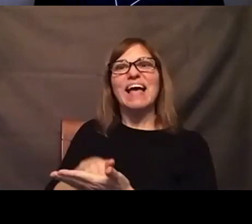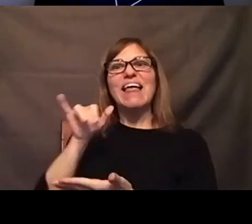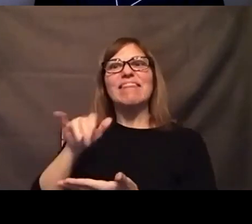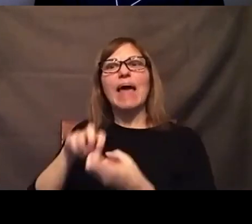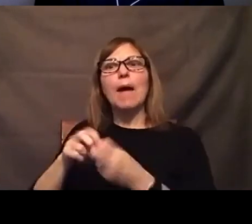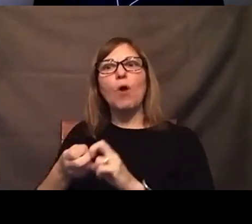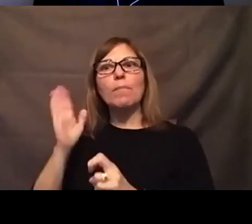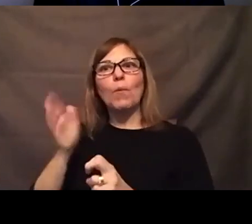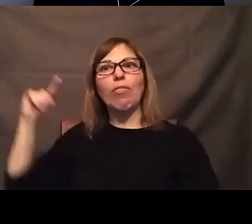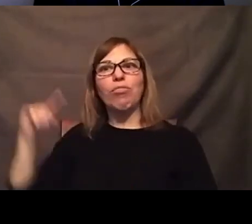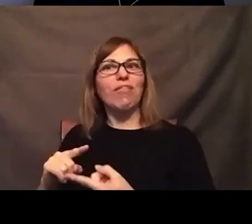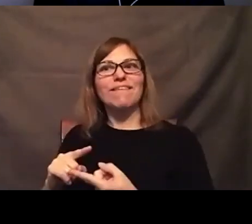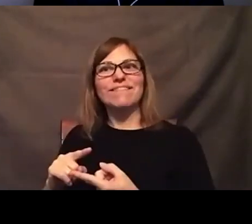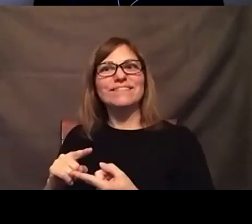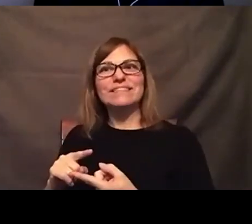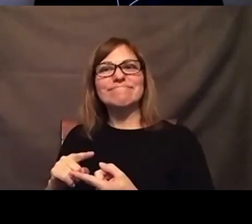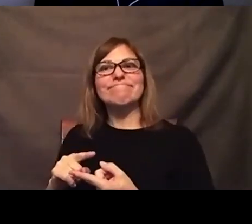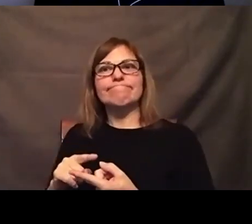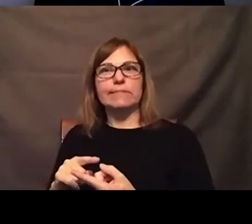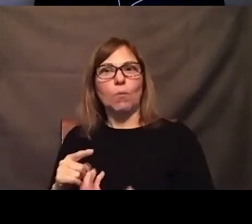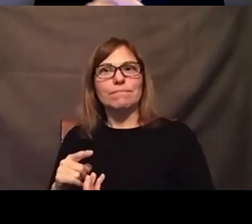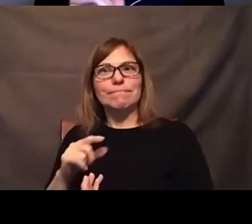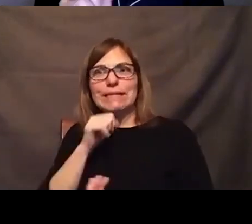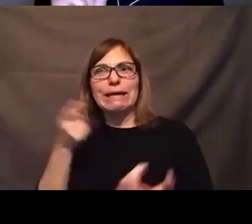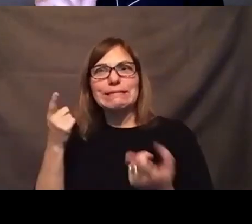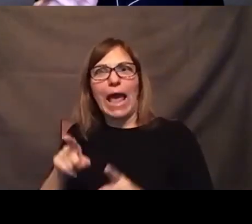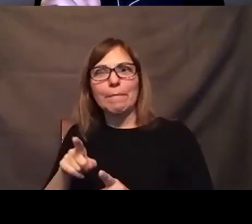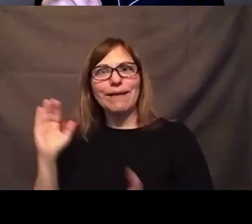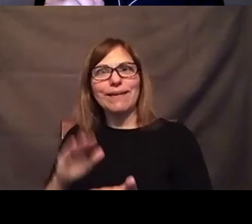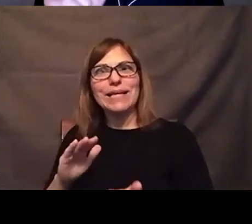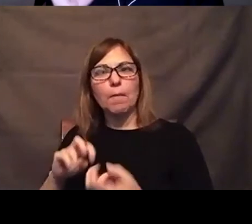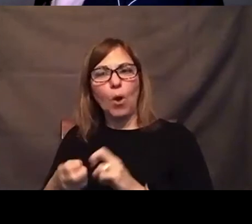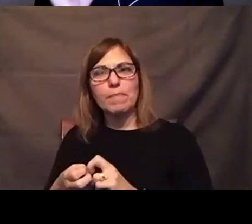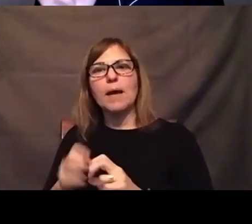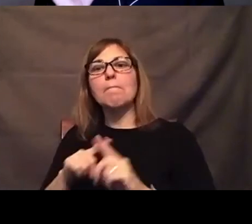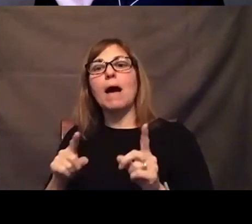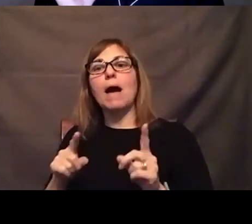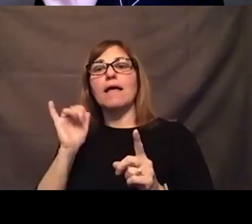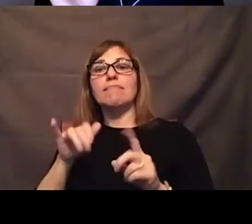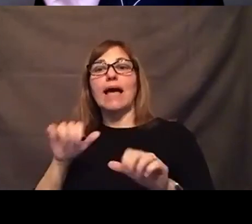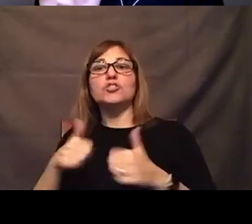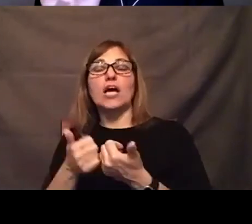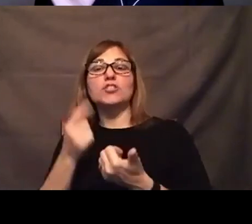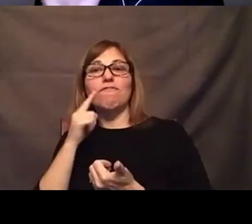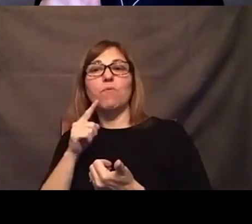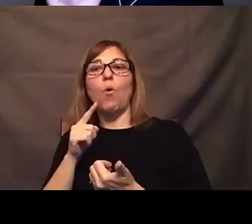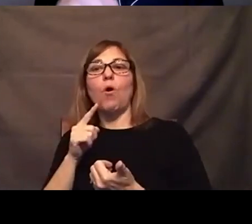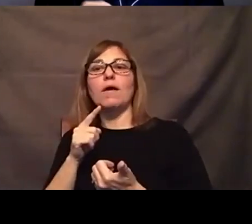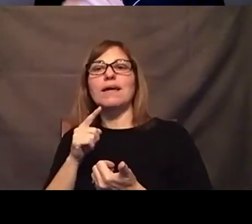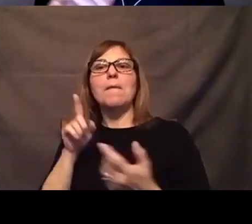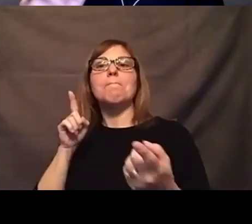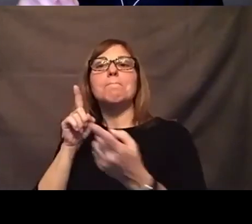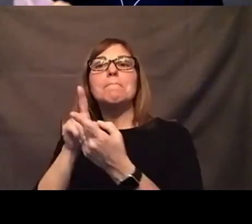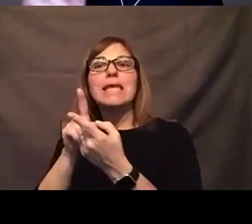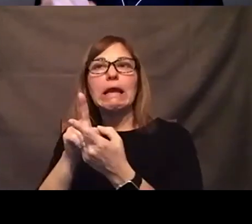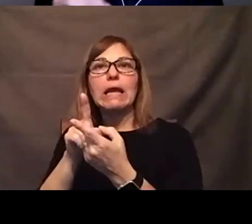less of a problem. Having said that, there's still the challenge of the rendezvous of a person who's blind or low vision finding the right